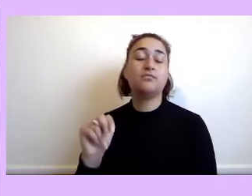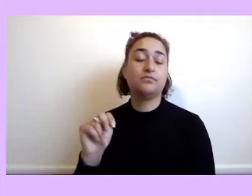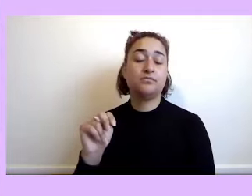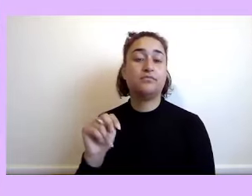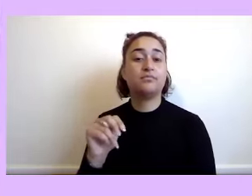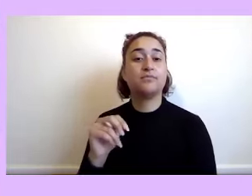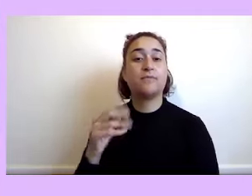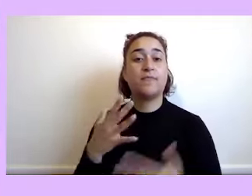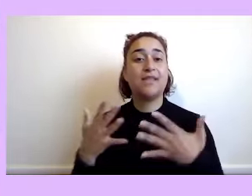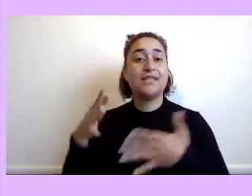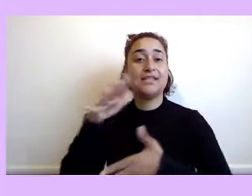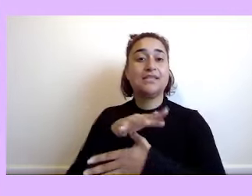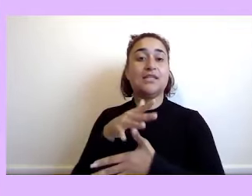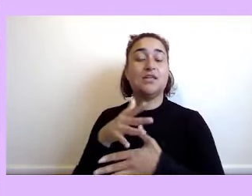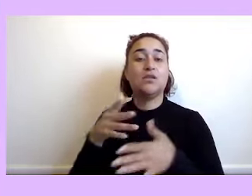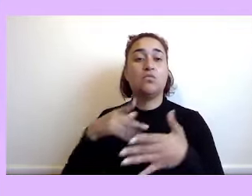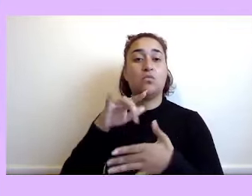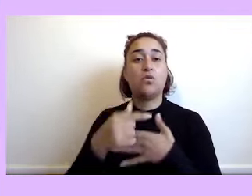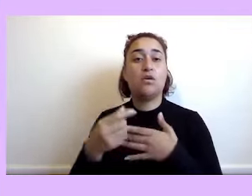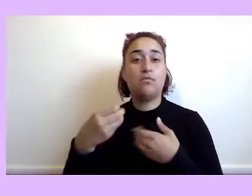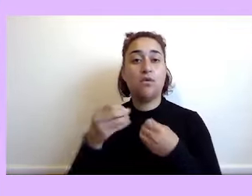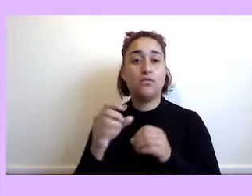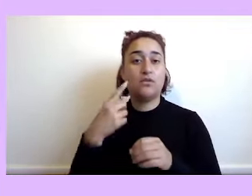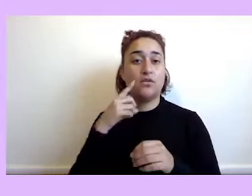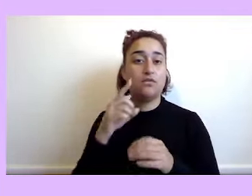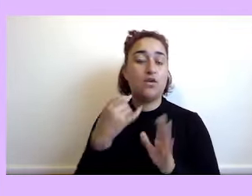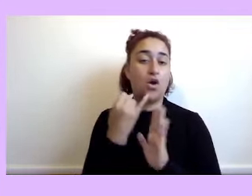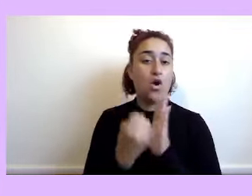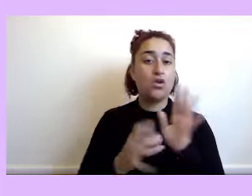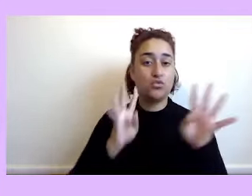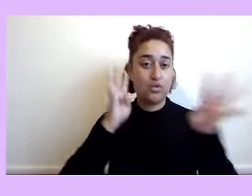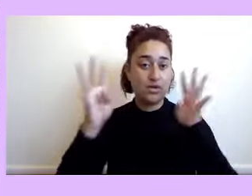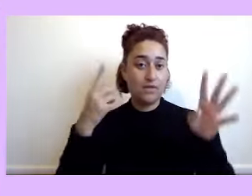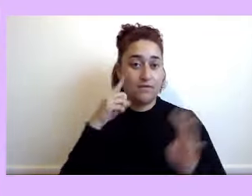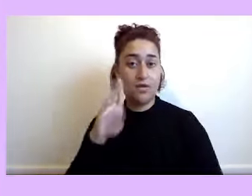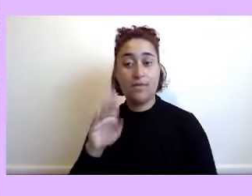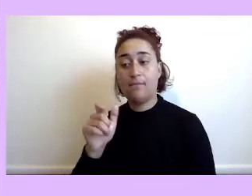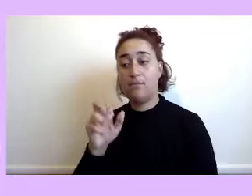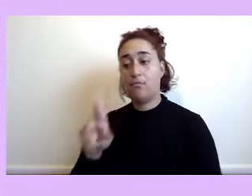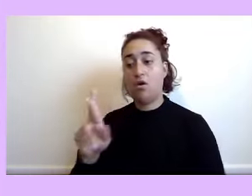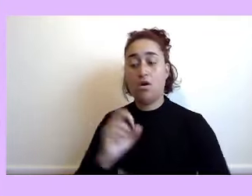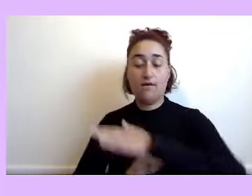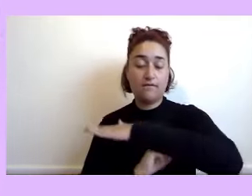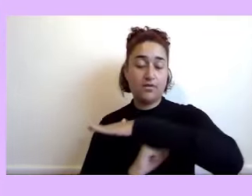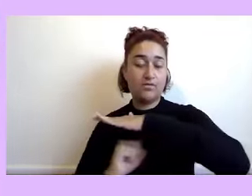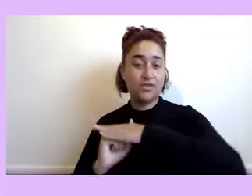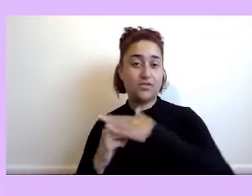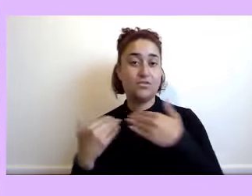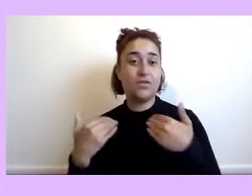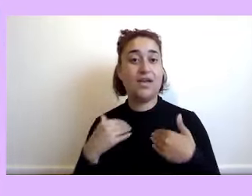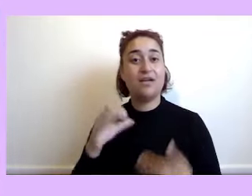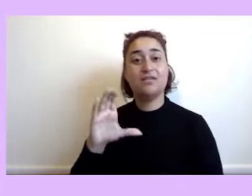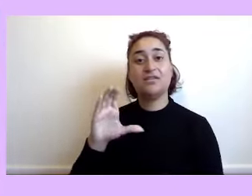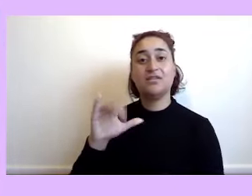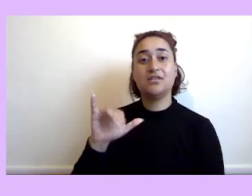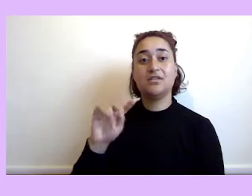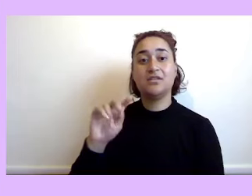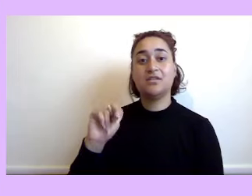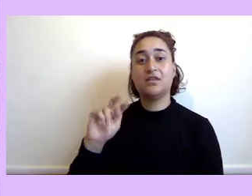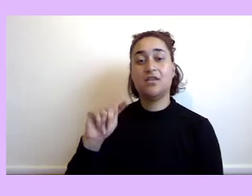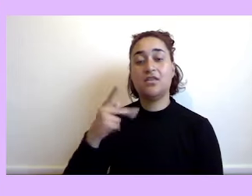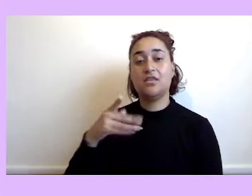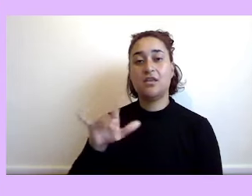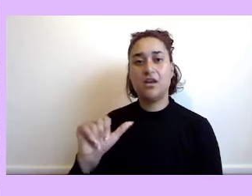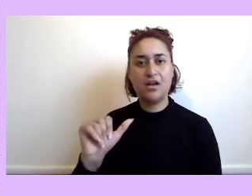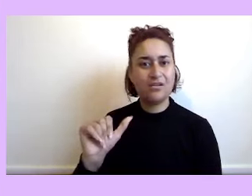Senior Program Officer for Arts and Creativity for the Barr Foundation. And we have Cynthia, who, oh my